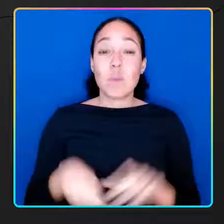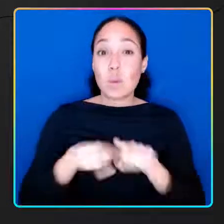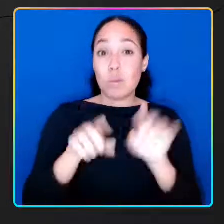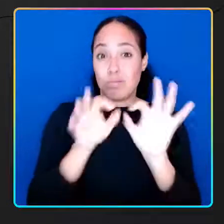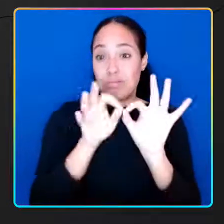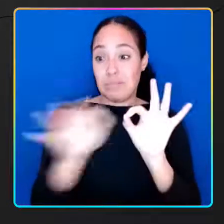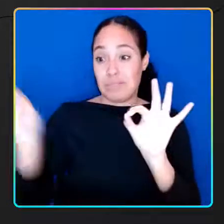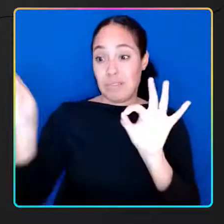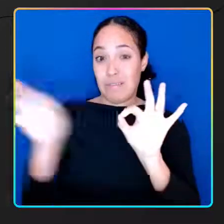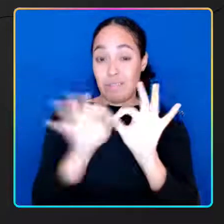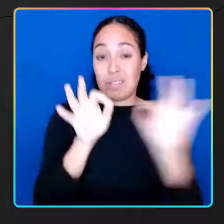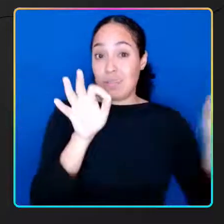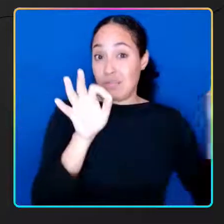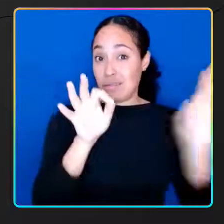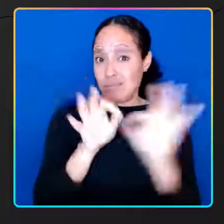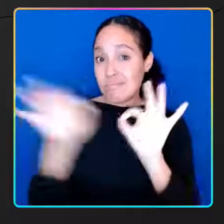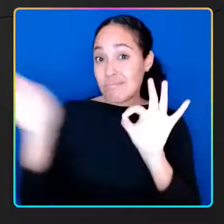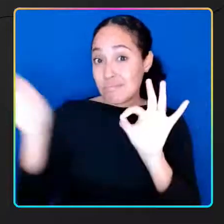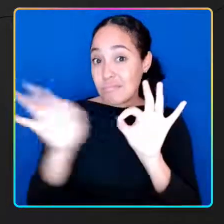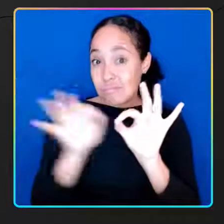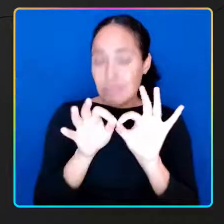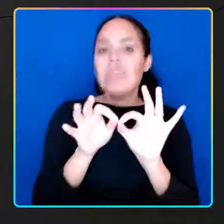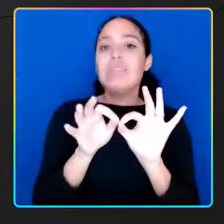or PINs, PINN,